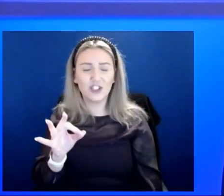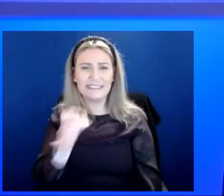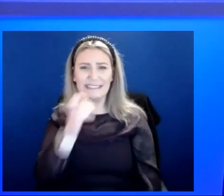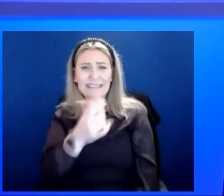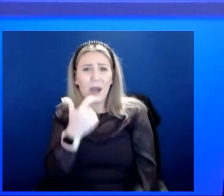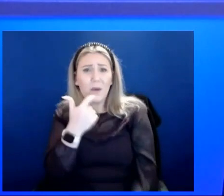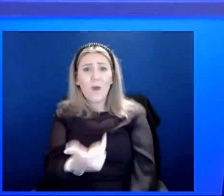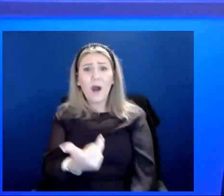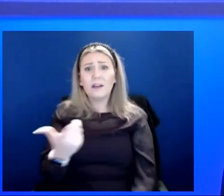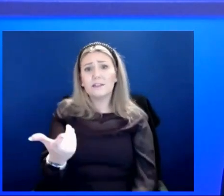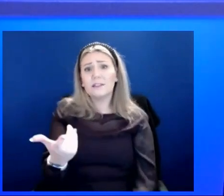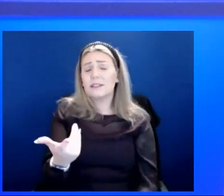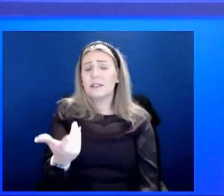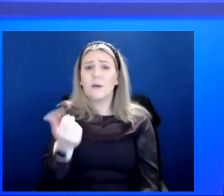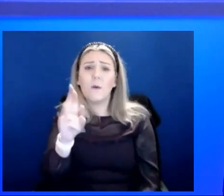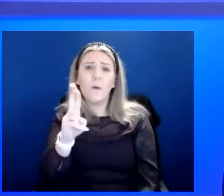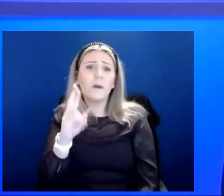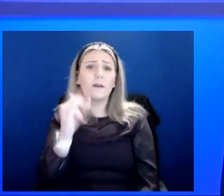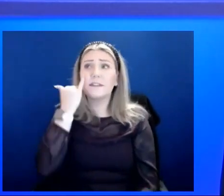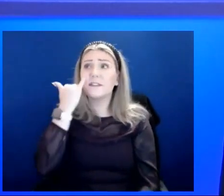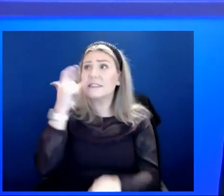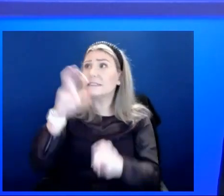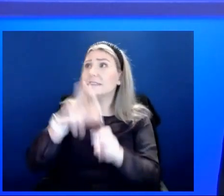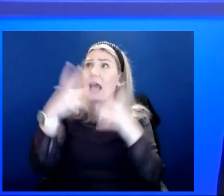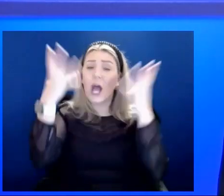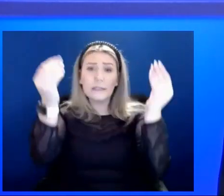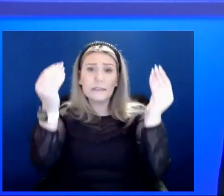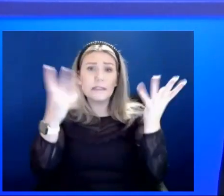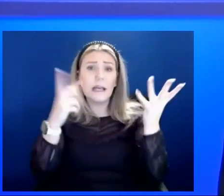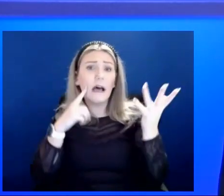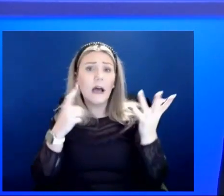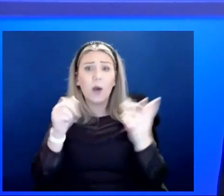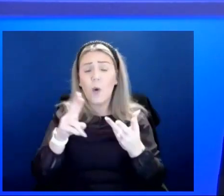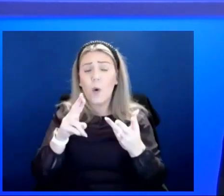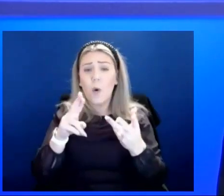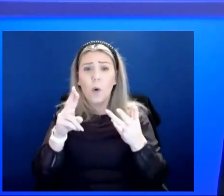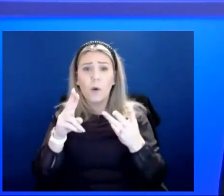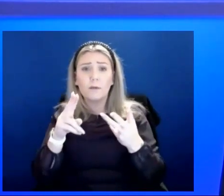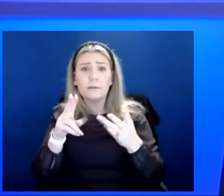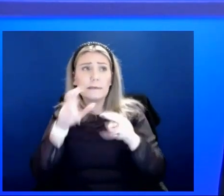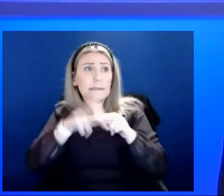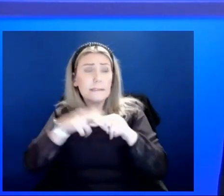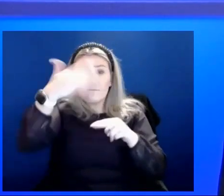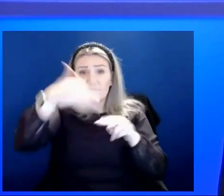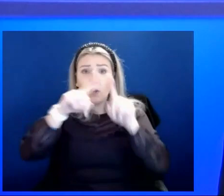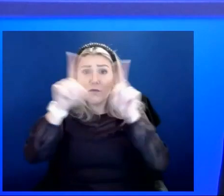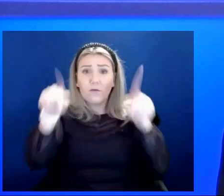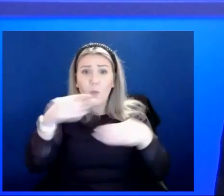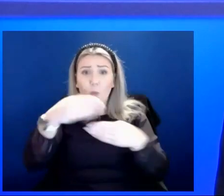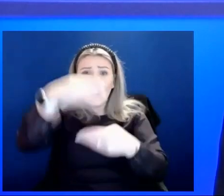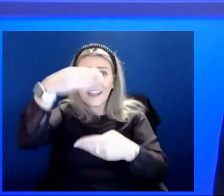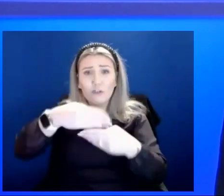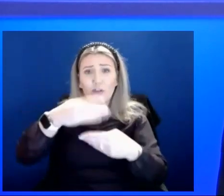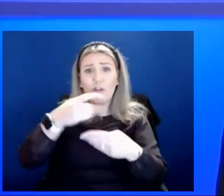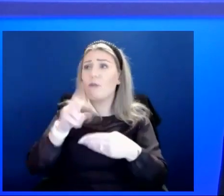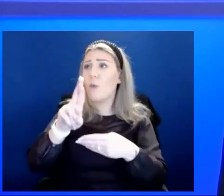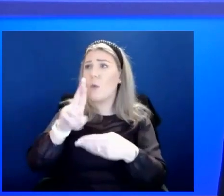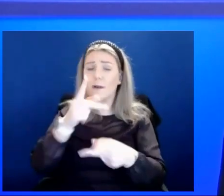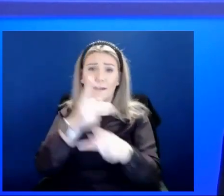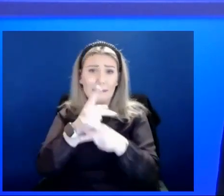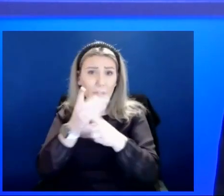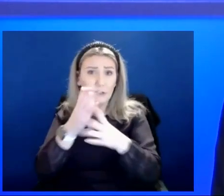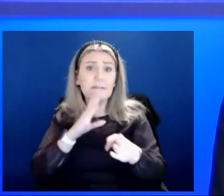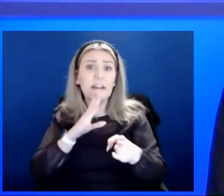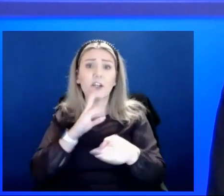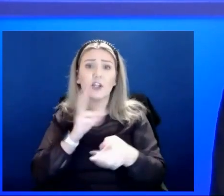to go sit and look out a window, or if there's a caretaker, take them outside for a short walk, sit outside, just sit in a